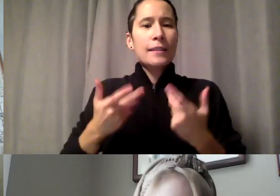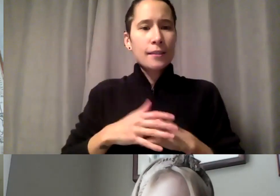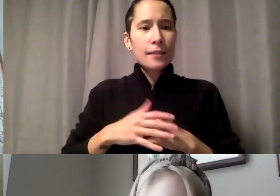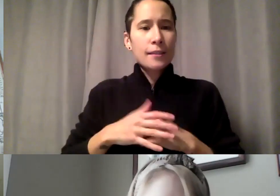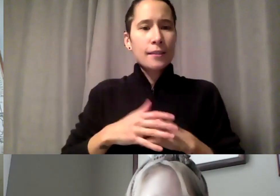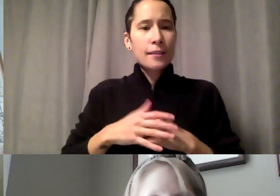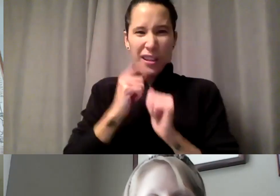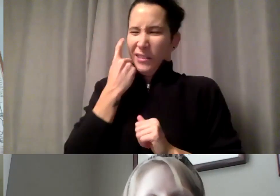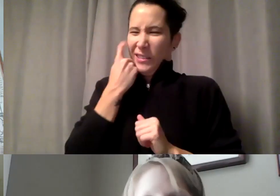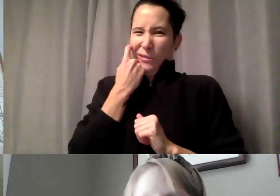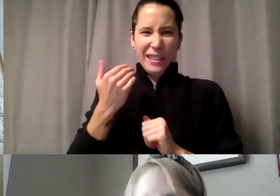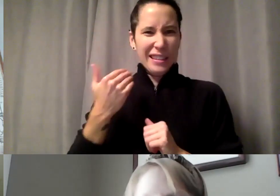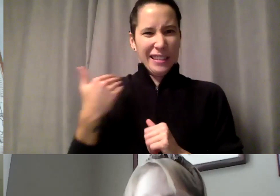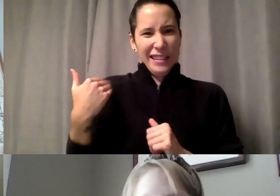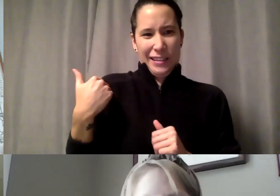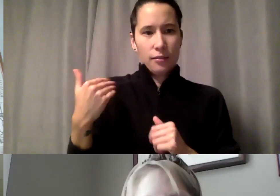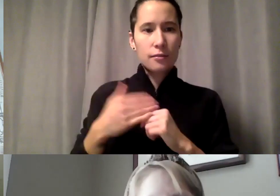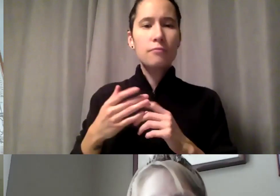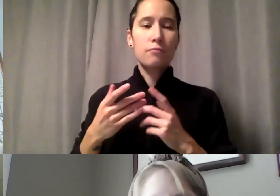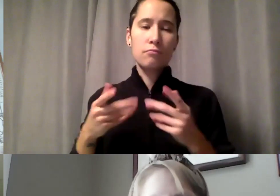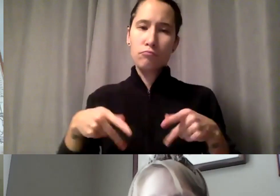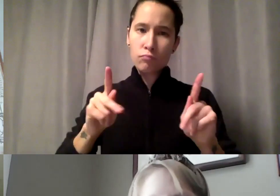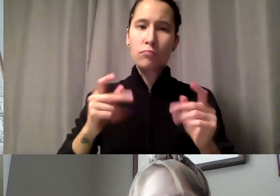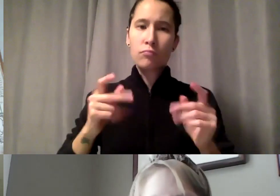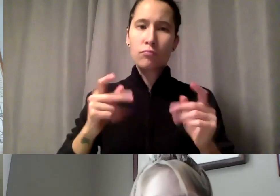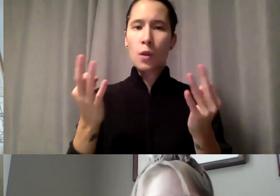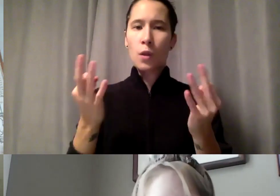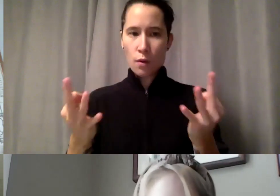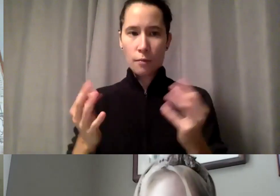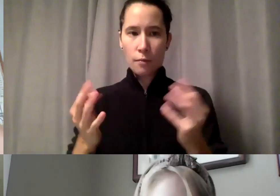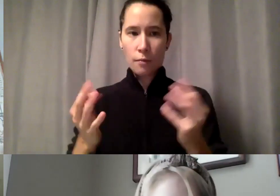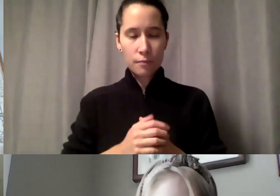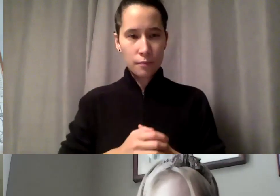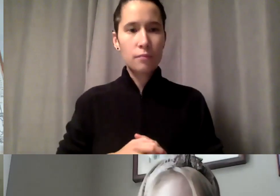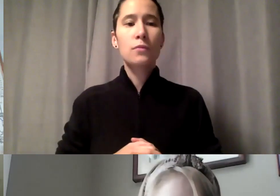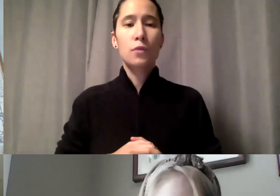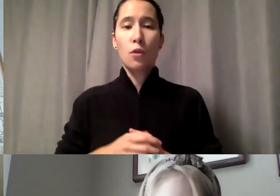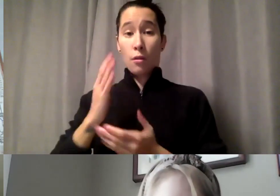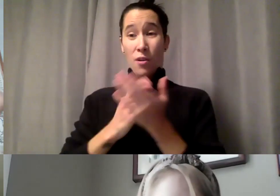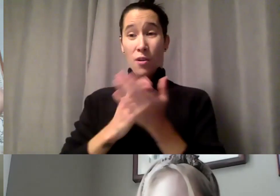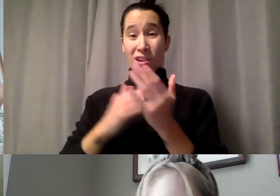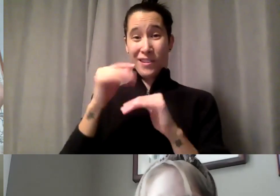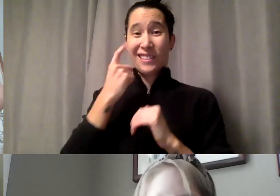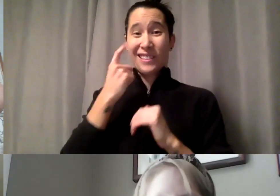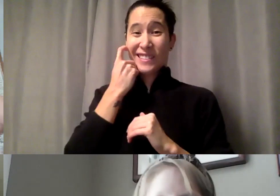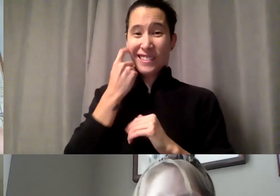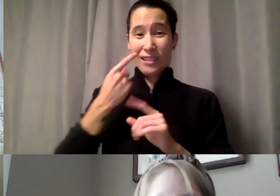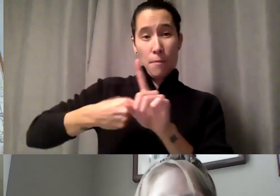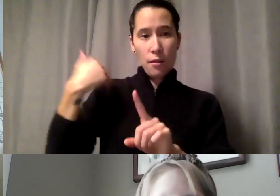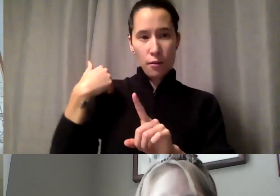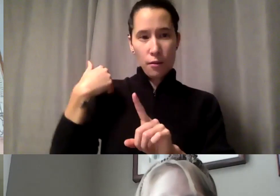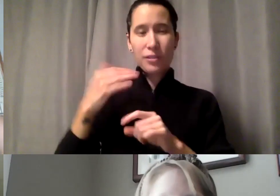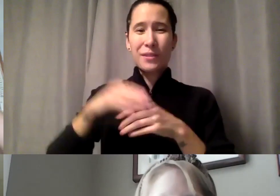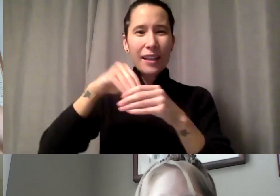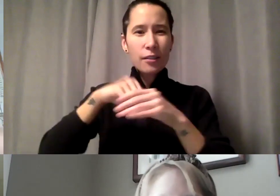days, and clearly in it. So one part of the restrictions that came out in the last month is when there was indoor group fitness